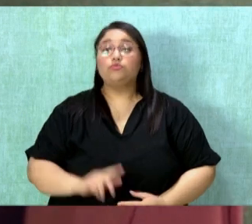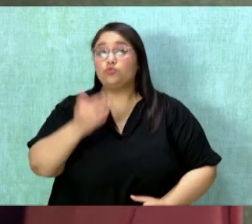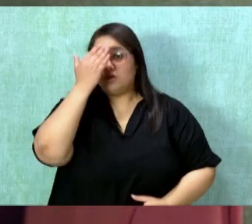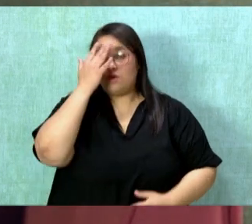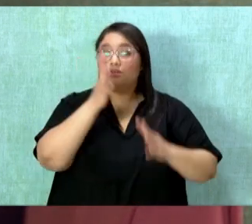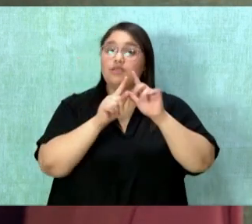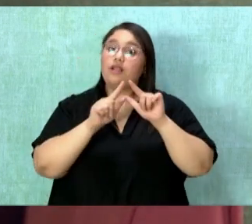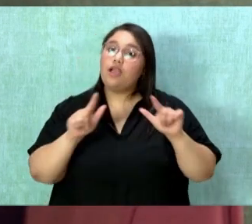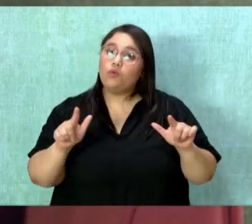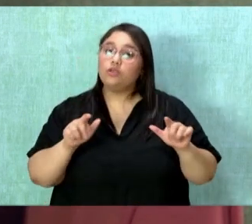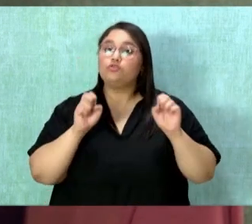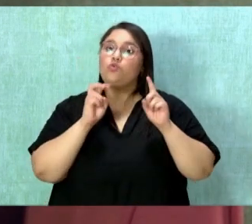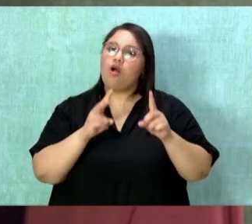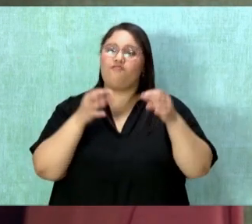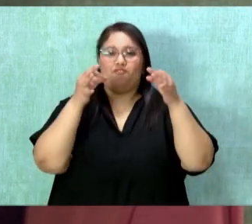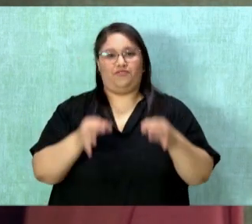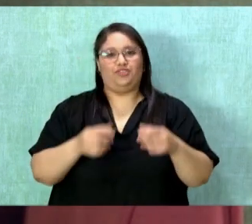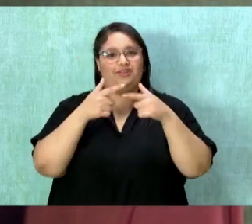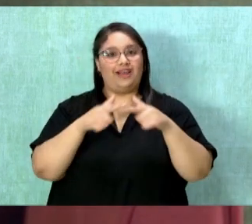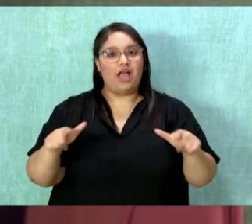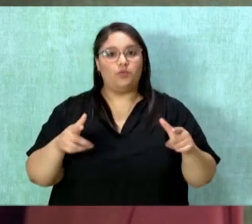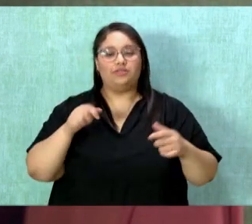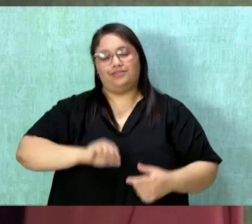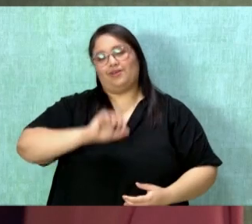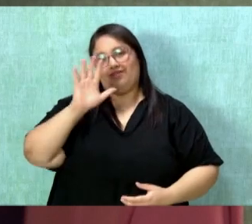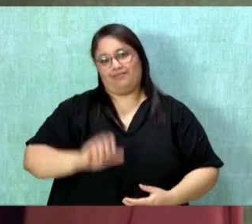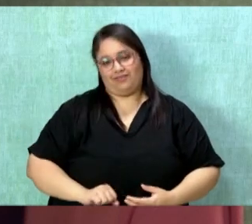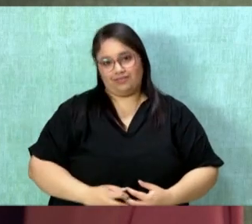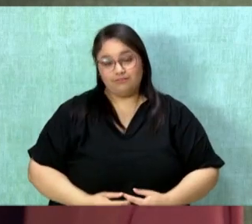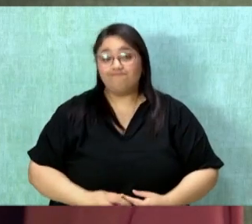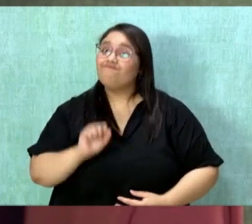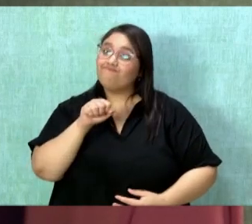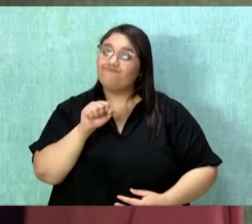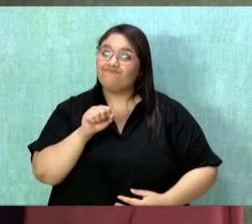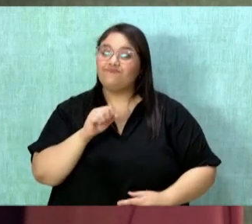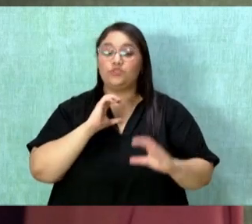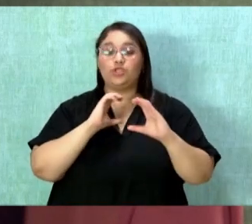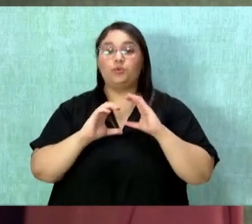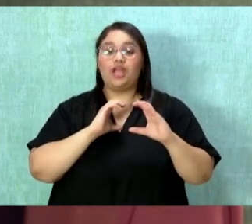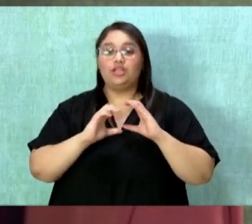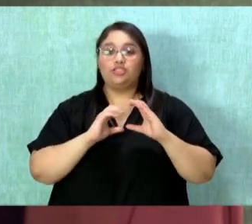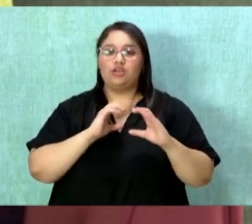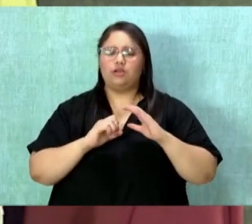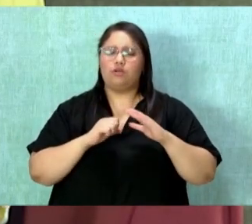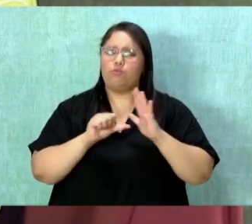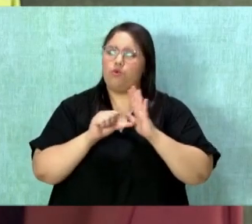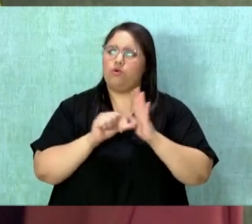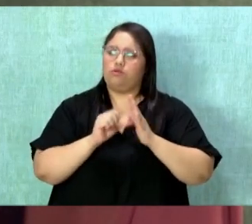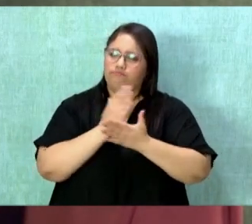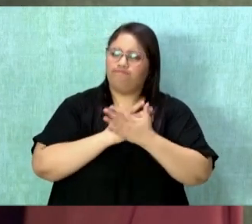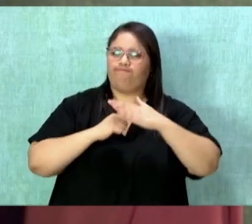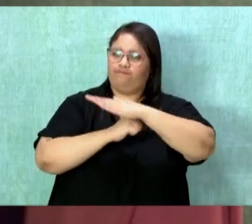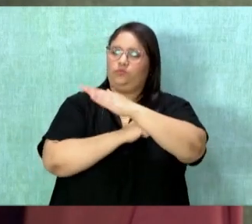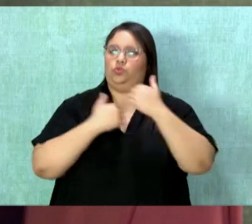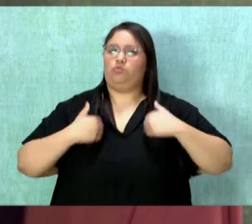Did you know that sign language is the 12th official language of South Africa? Yes, communication is a fundamental human right, and